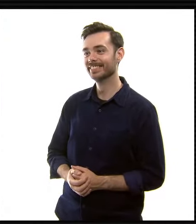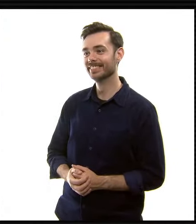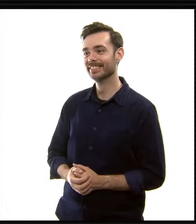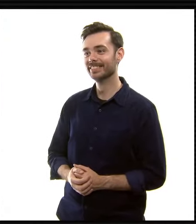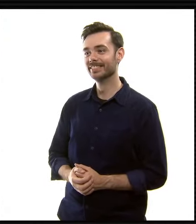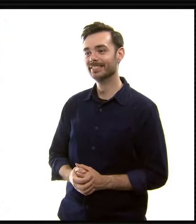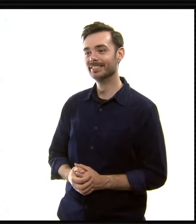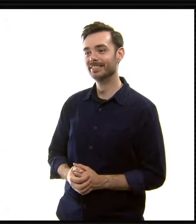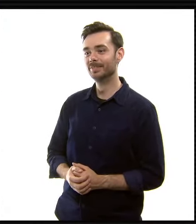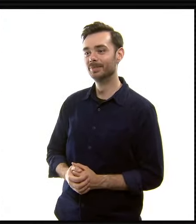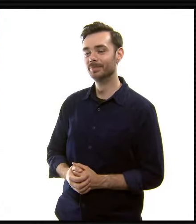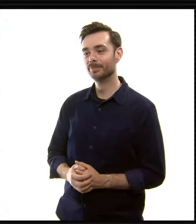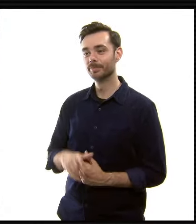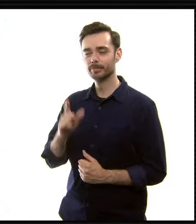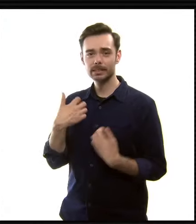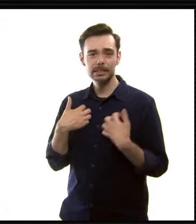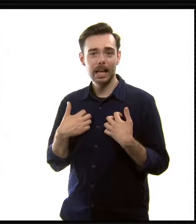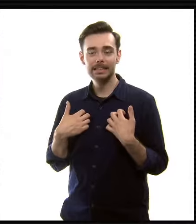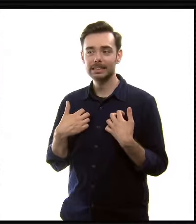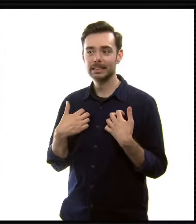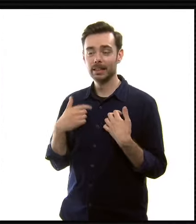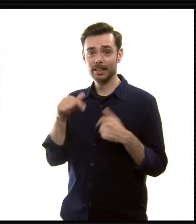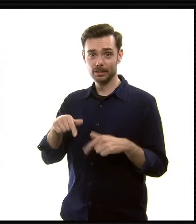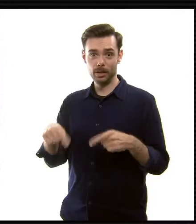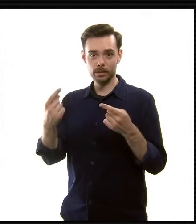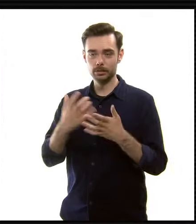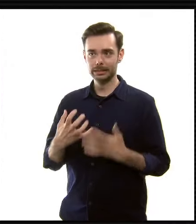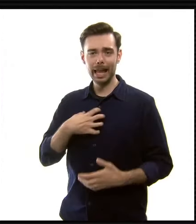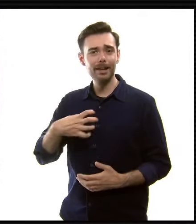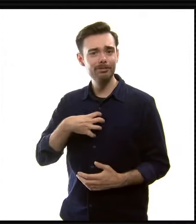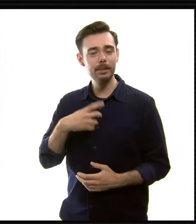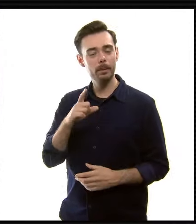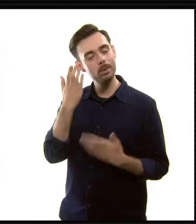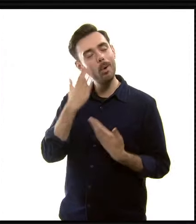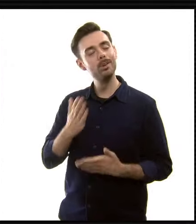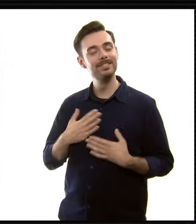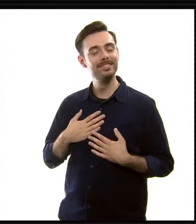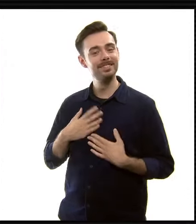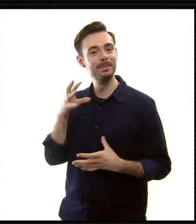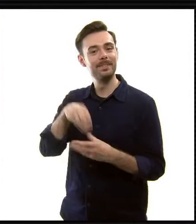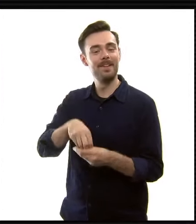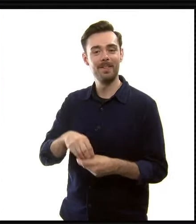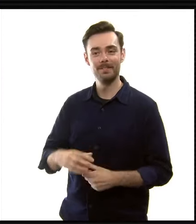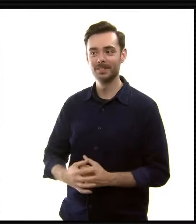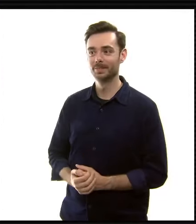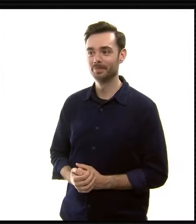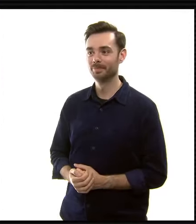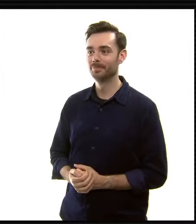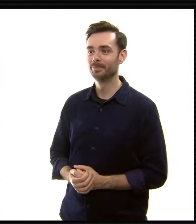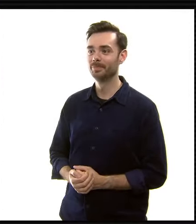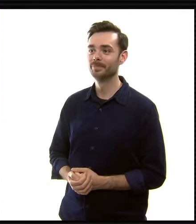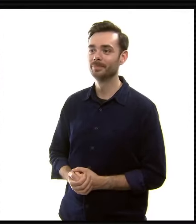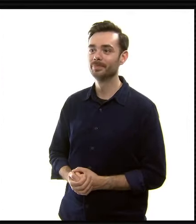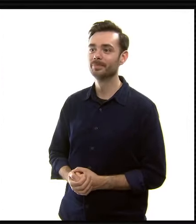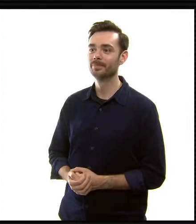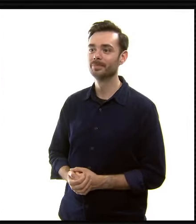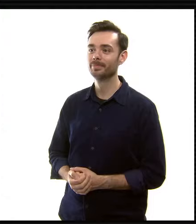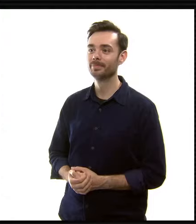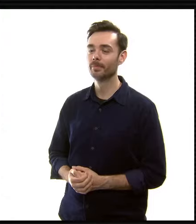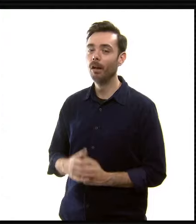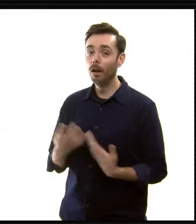scary, super honored to be involved with this. Yeah, we've had all the feels today.